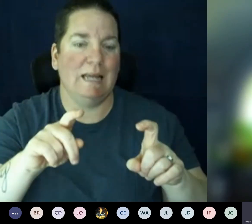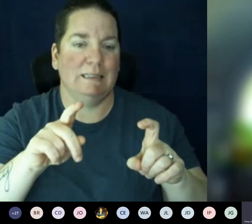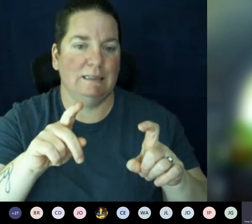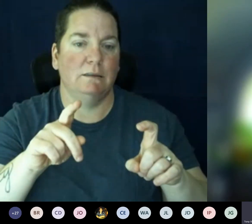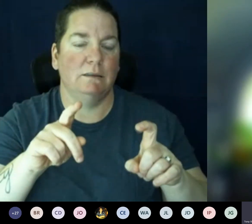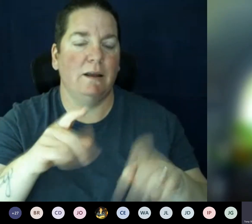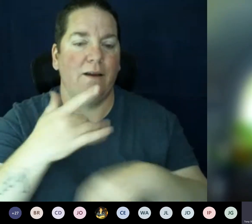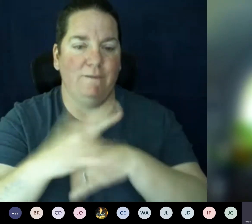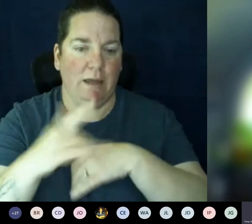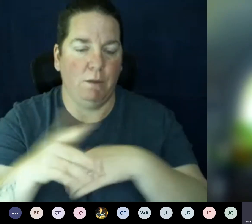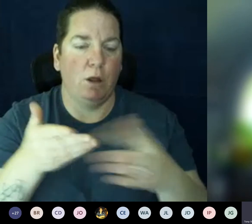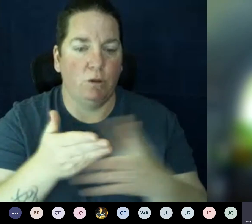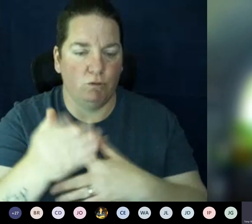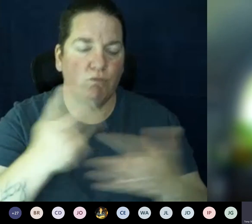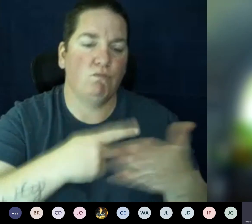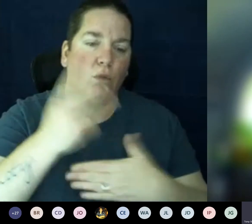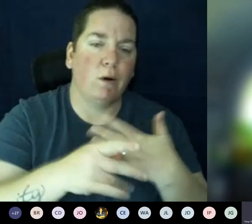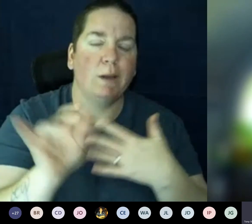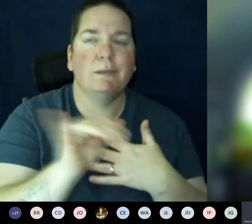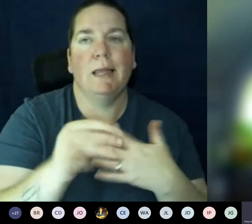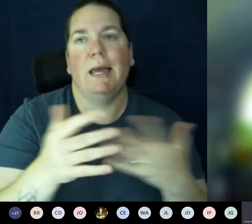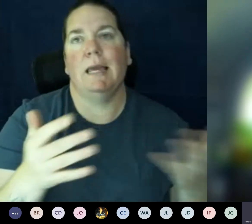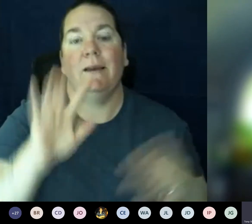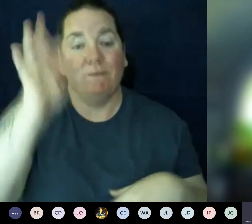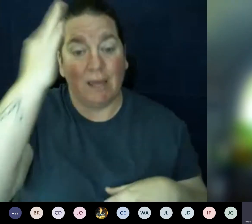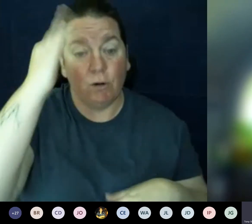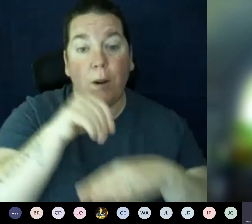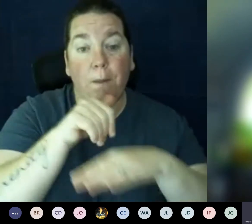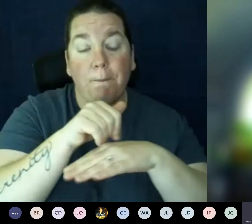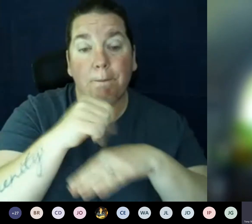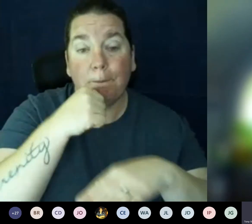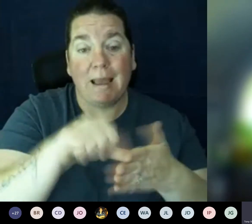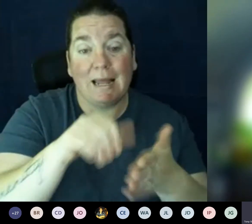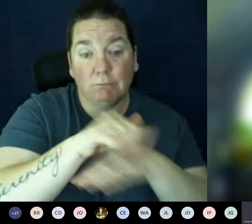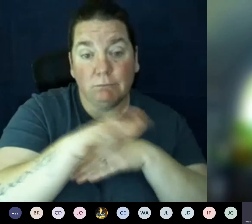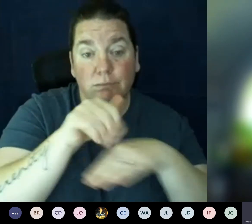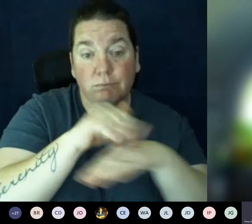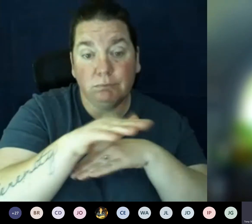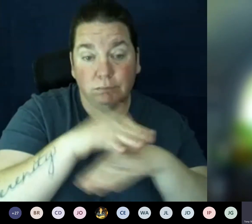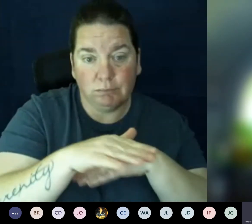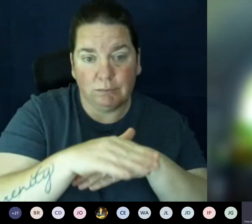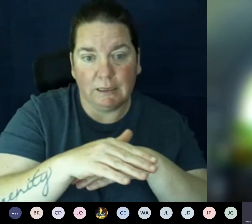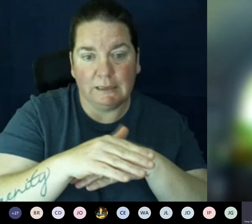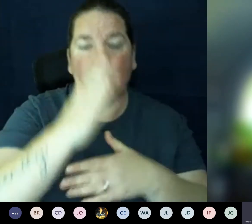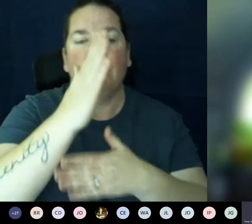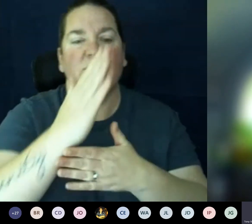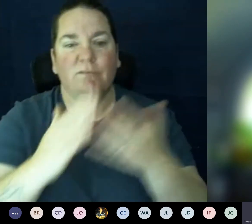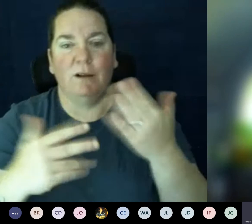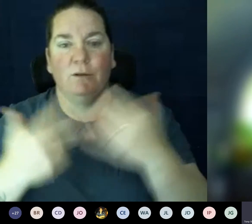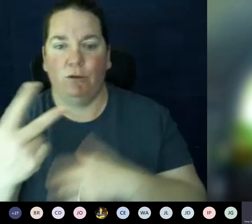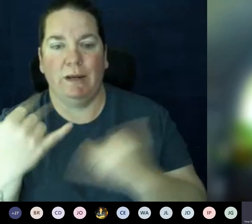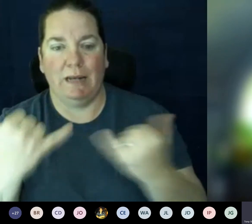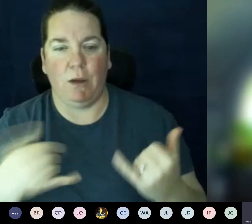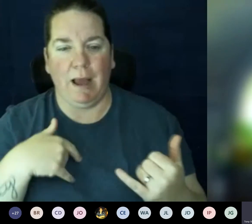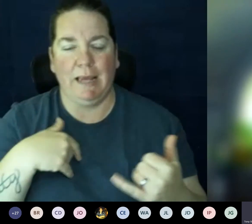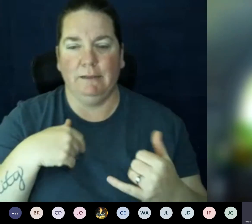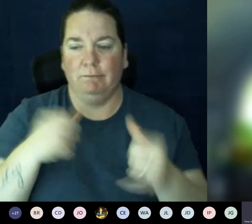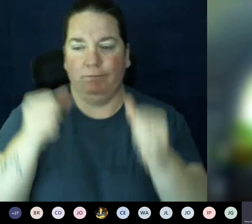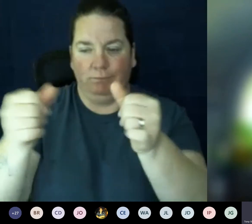through programs like the federal mailing program, which is currently in round 3. I can post that link in the